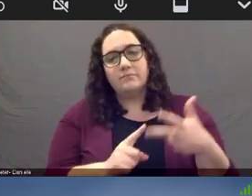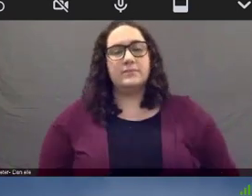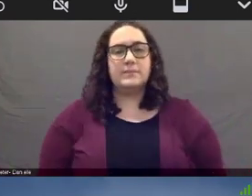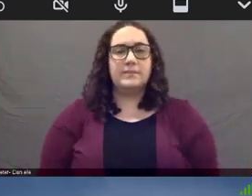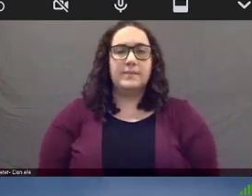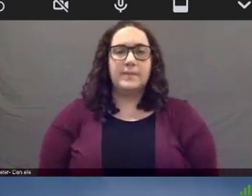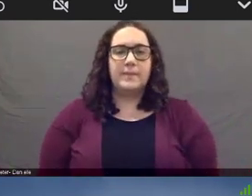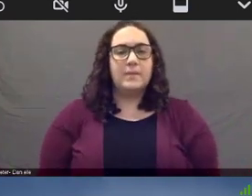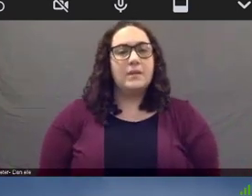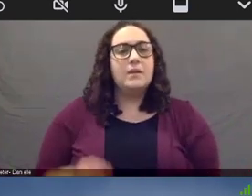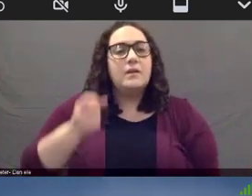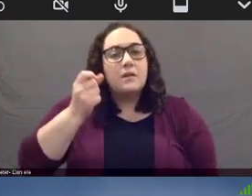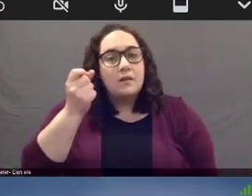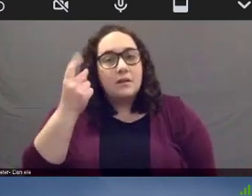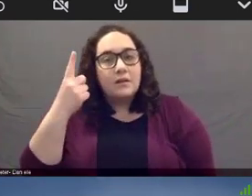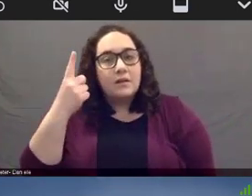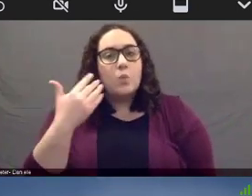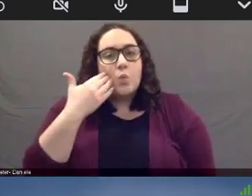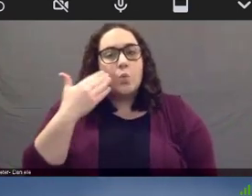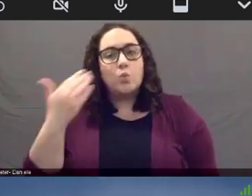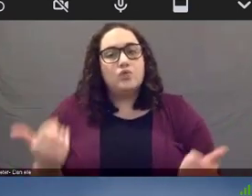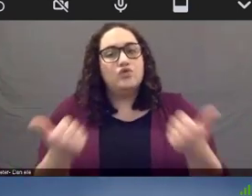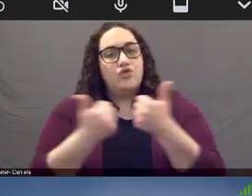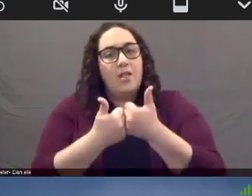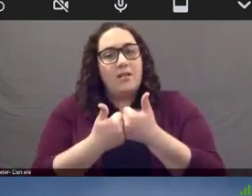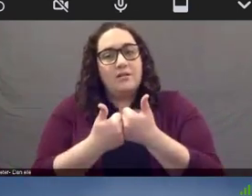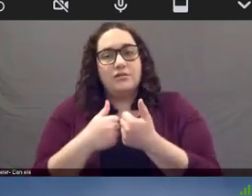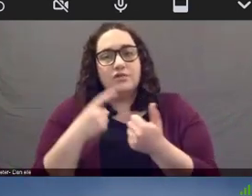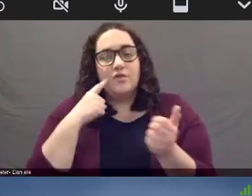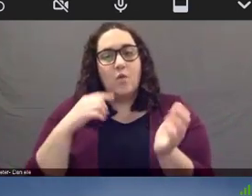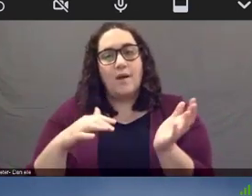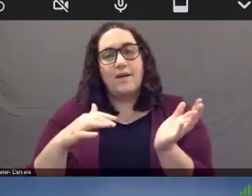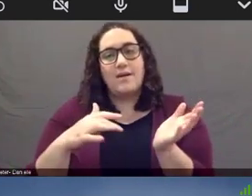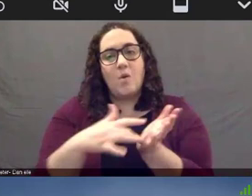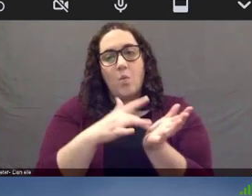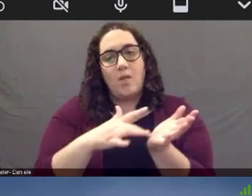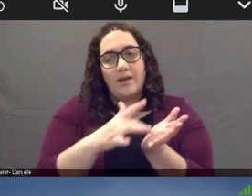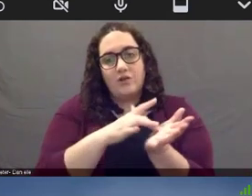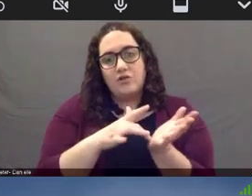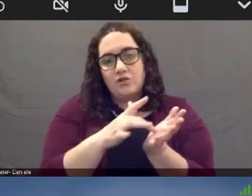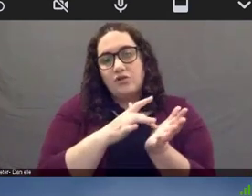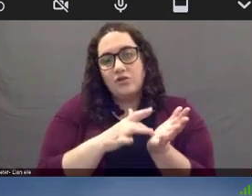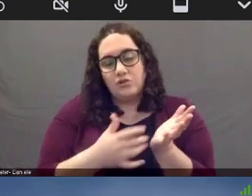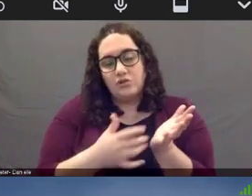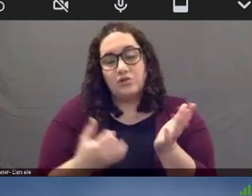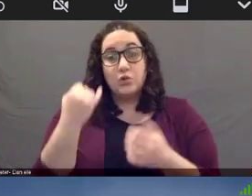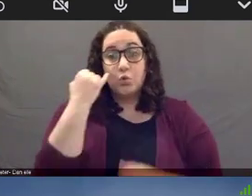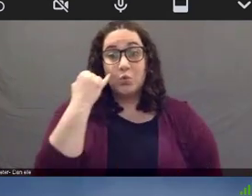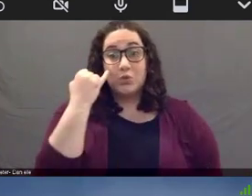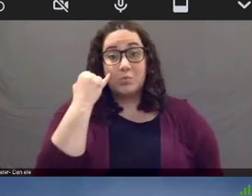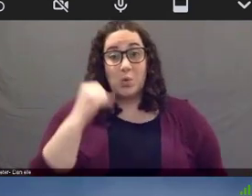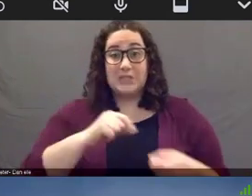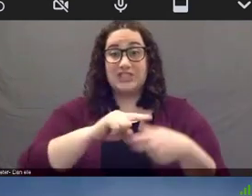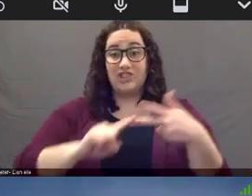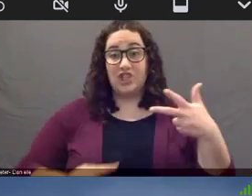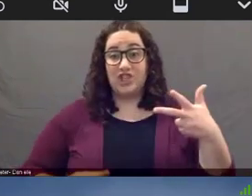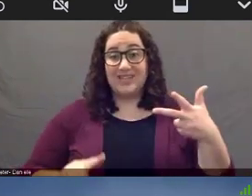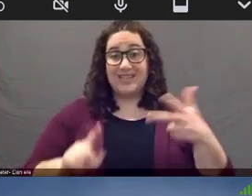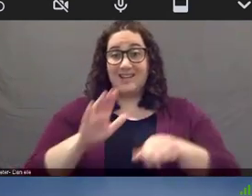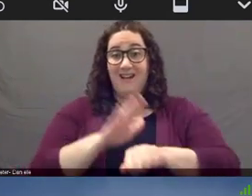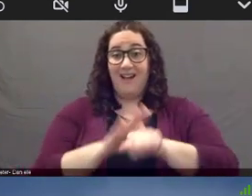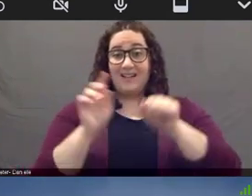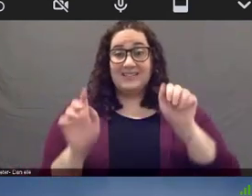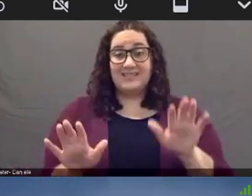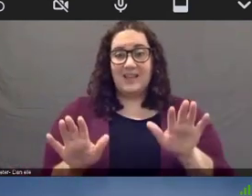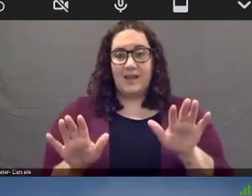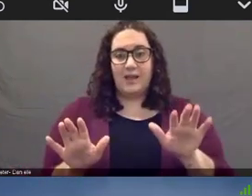depending on the calculator that you have. So if we did give this kind of a problem on an exam, we would give you some sort of table